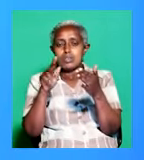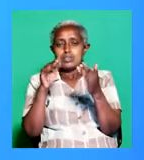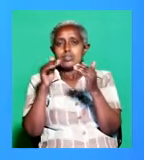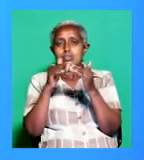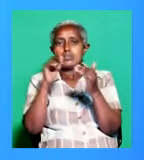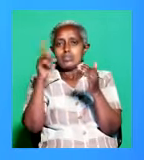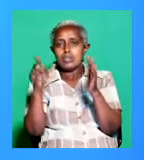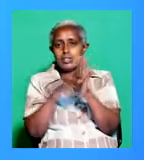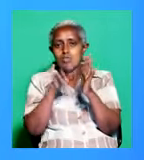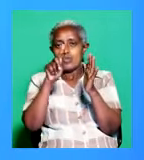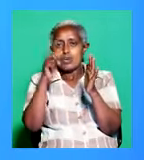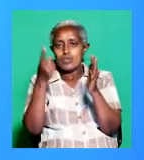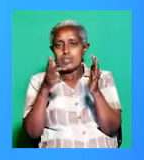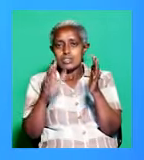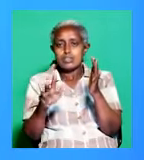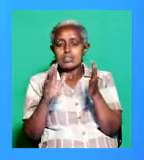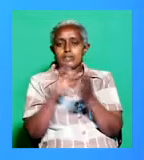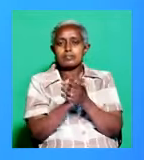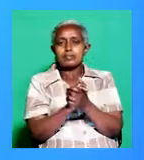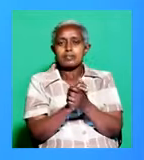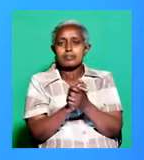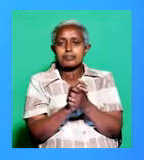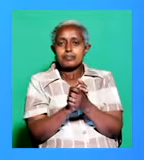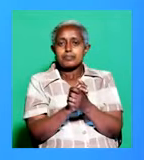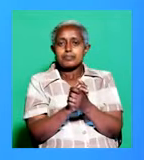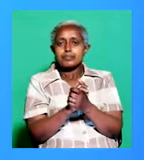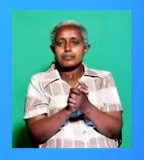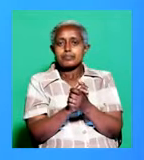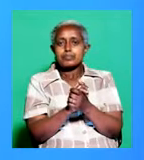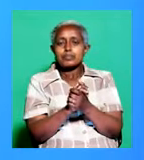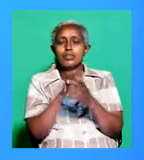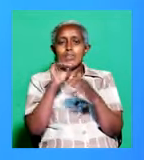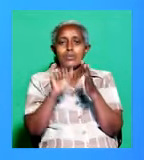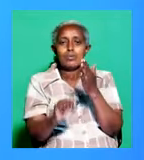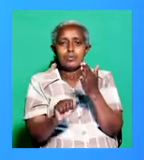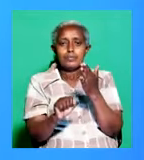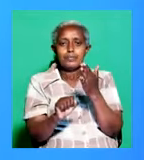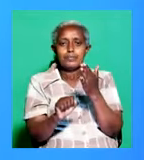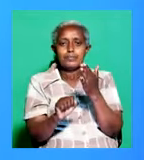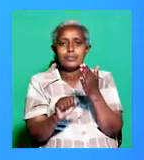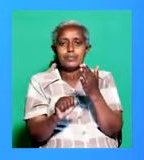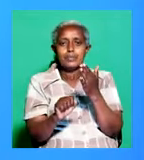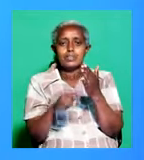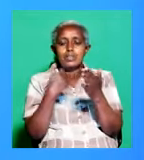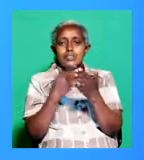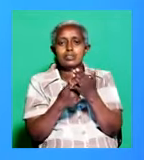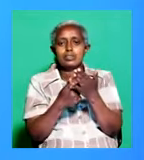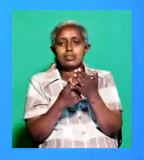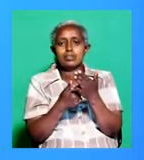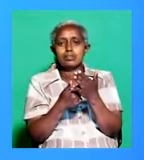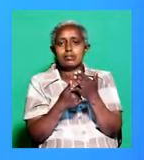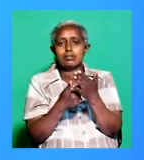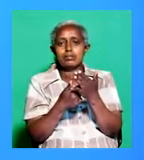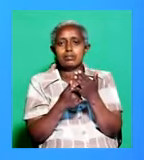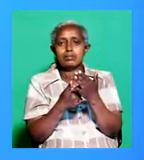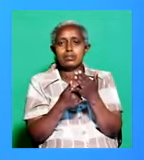1 over 3. Negative 1 over 3. So this implies